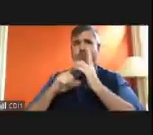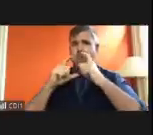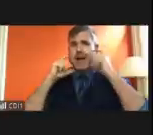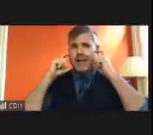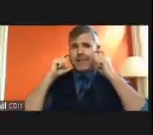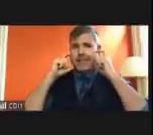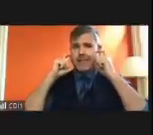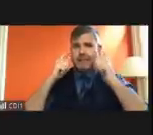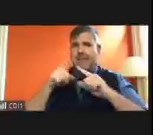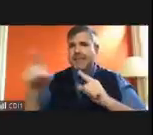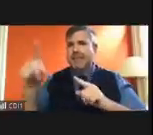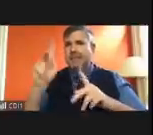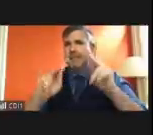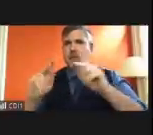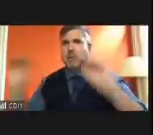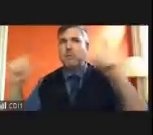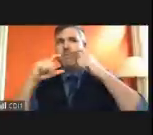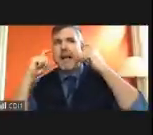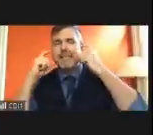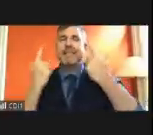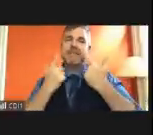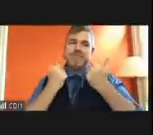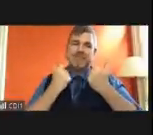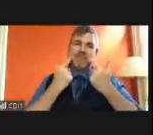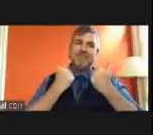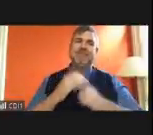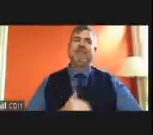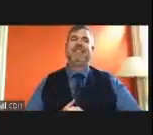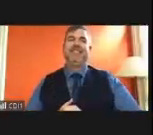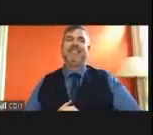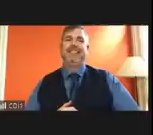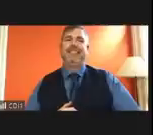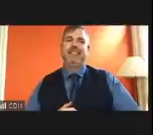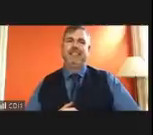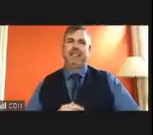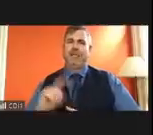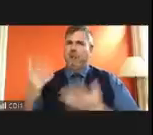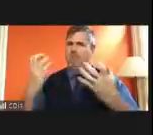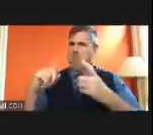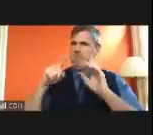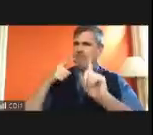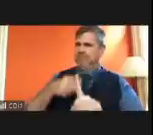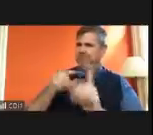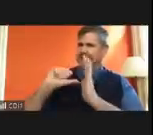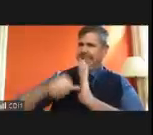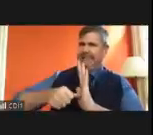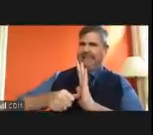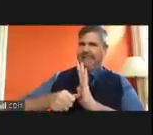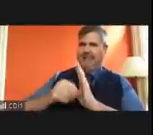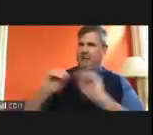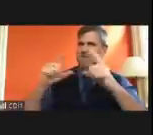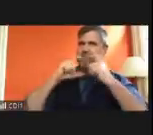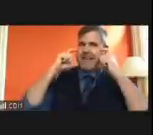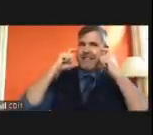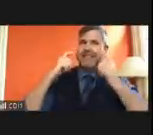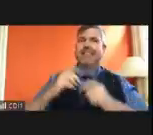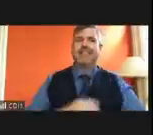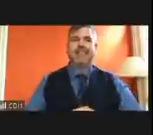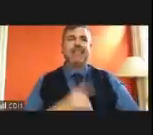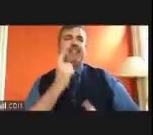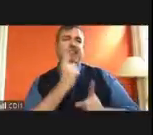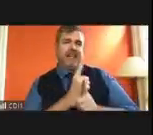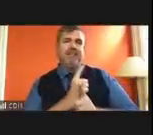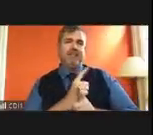That's true, actually. Thanks for just wanted to point that out. It's a perspective issue.